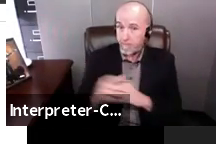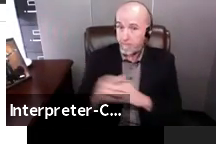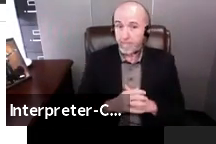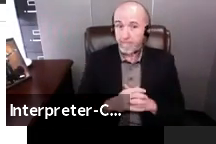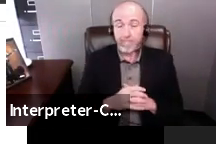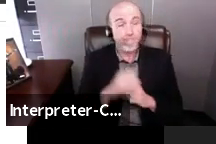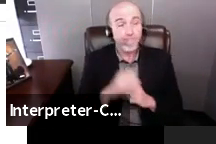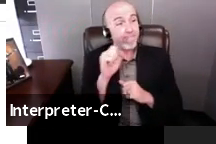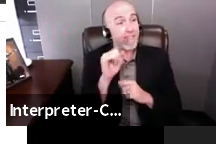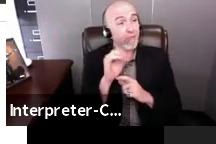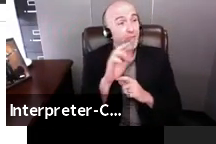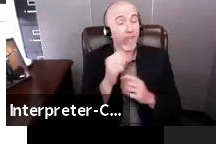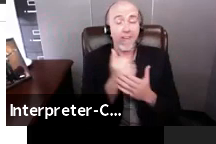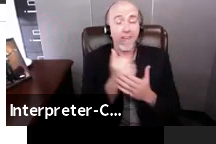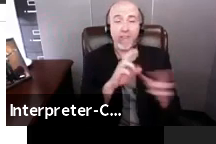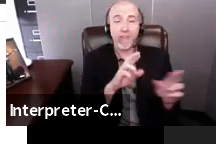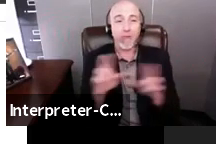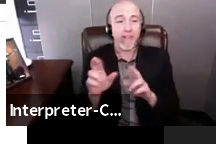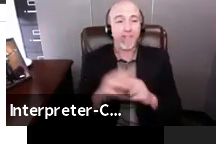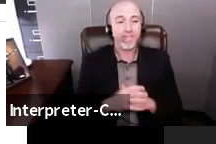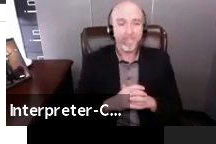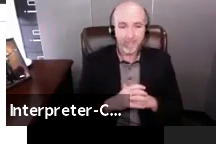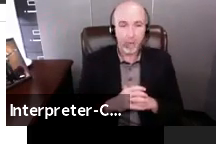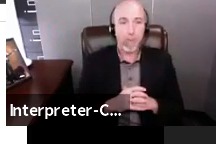Yes, sir. Everything's ready. All right. Hey,